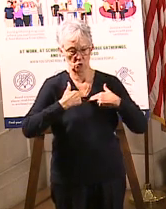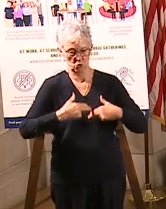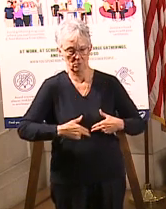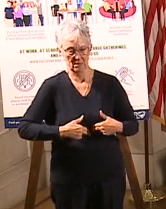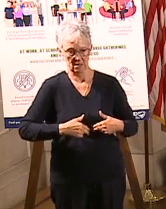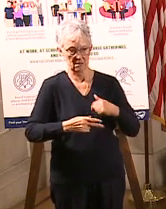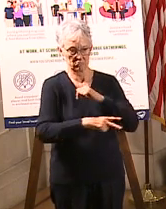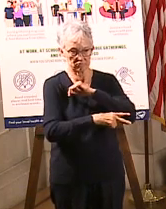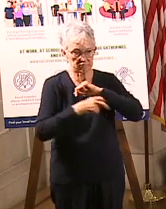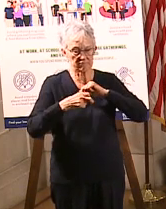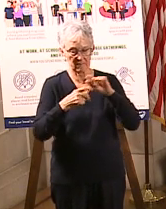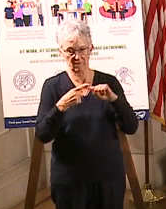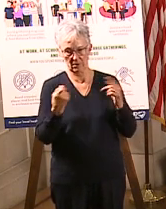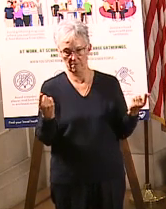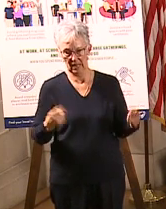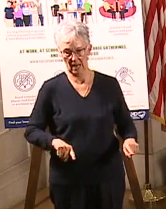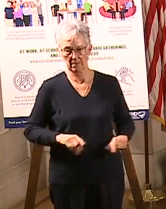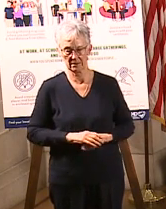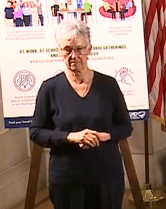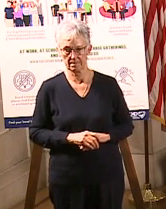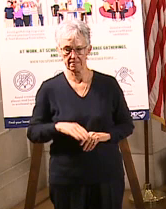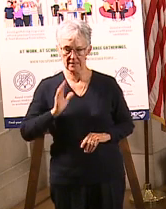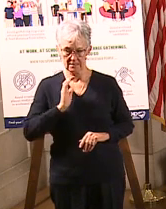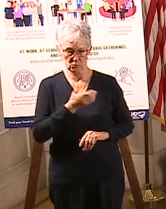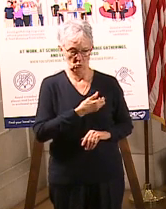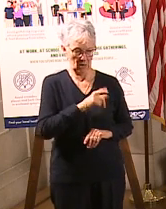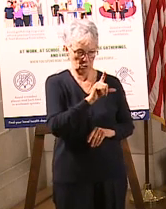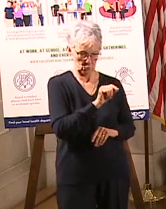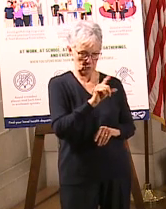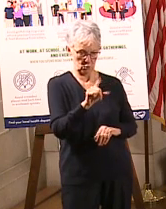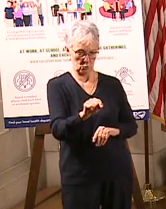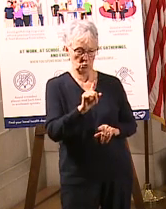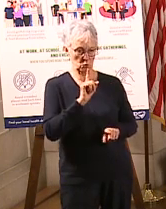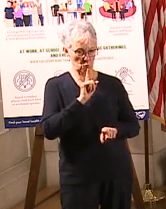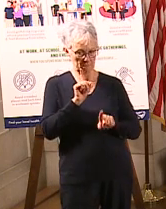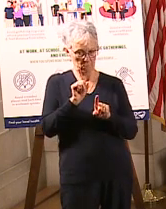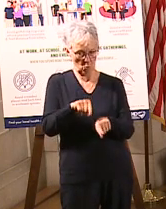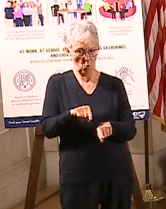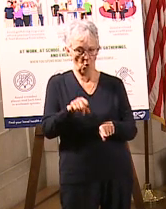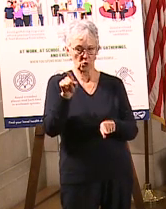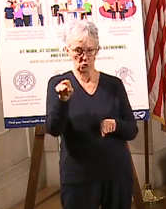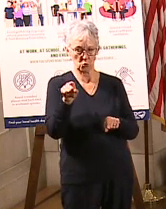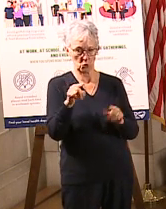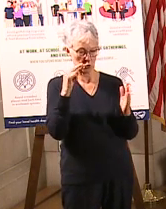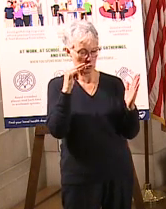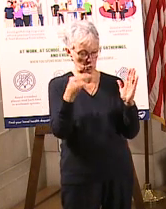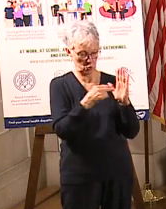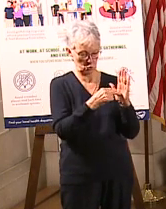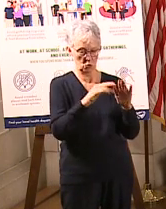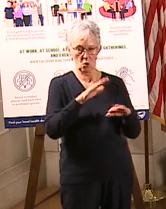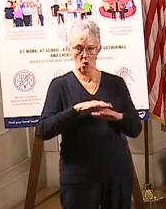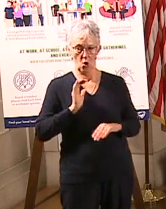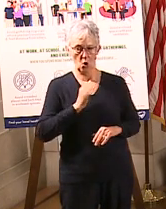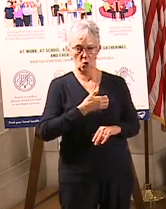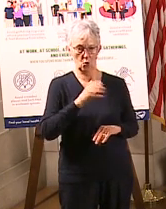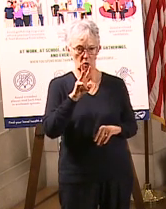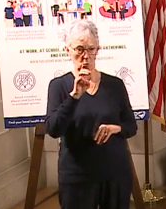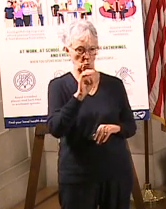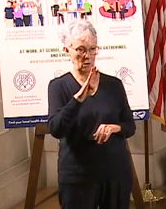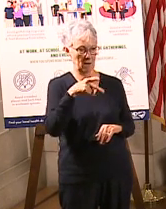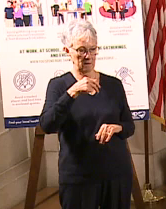and so we've issued our 2020 report. And if you look at that, you can go to our webpage,